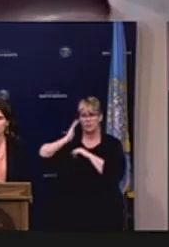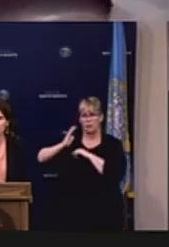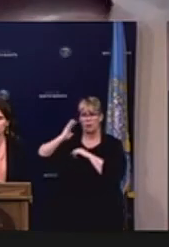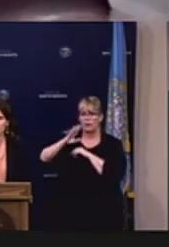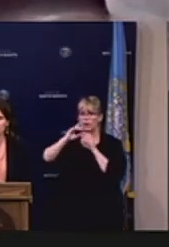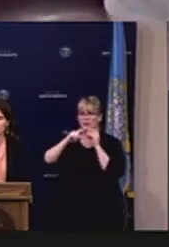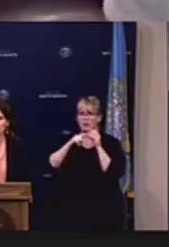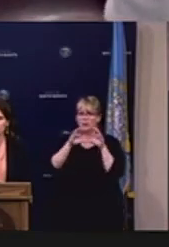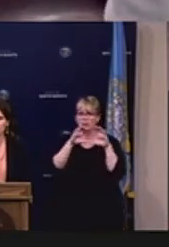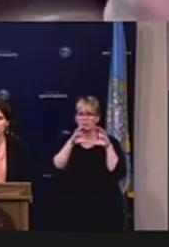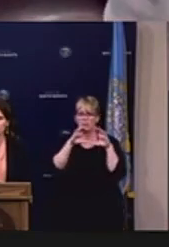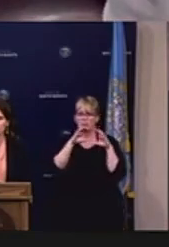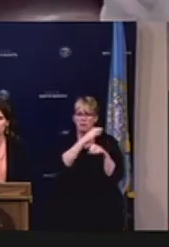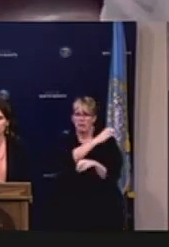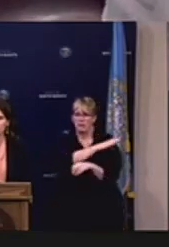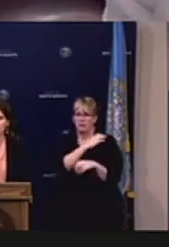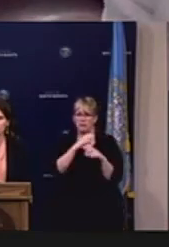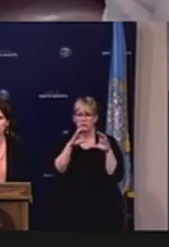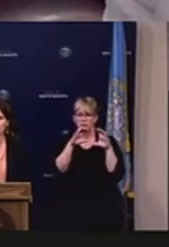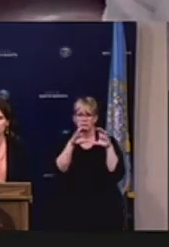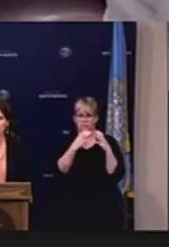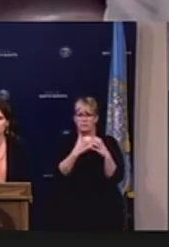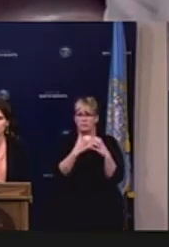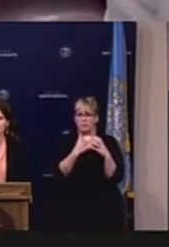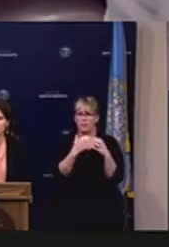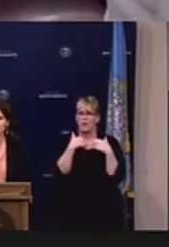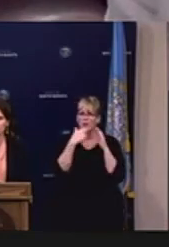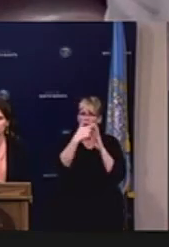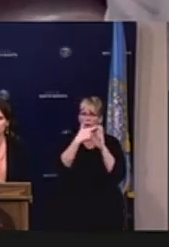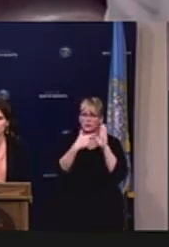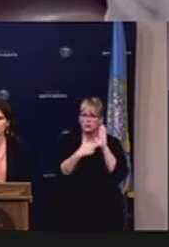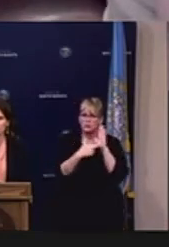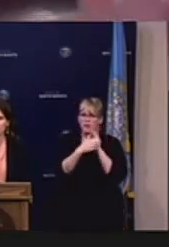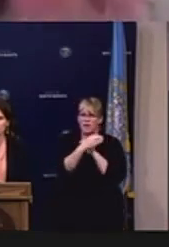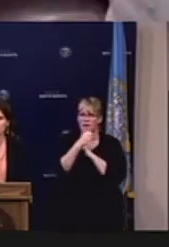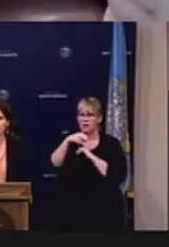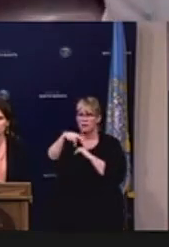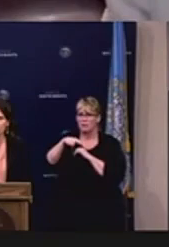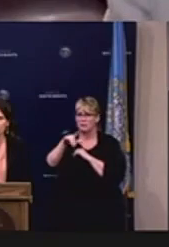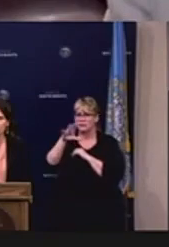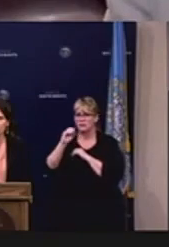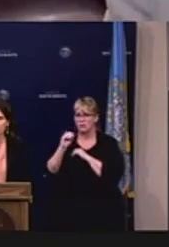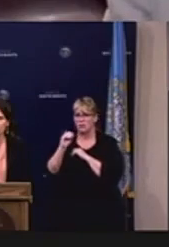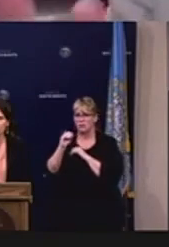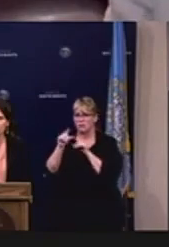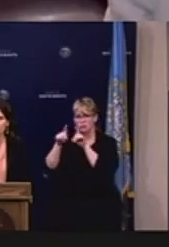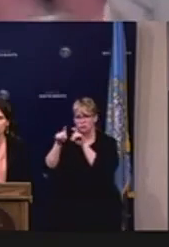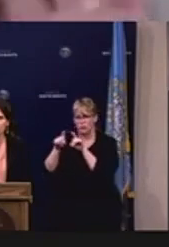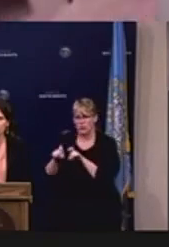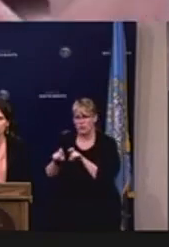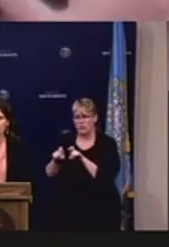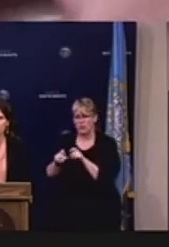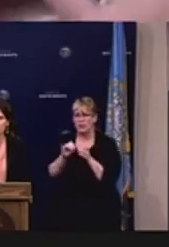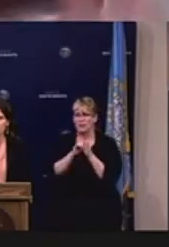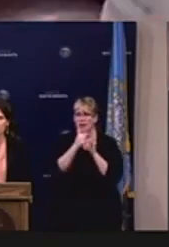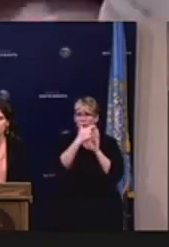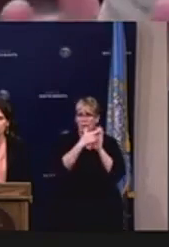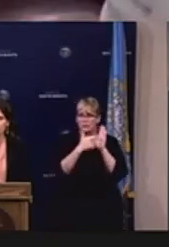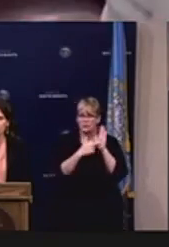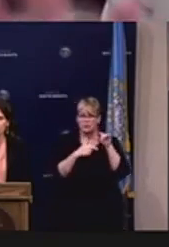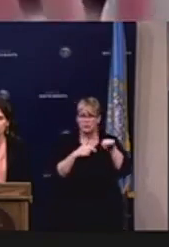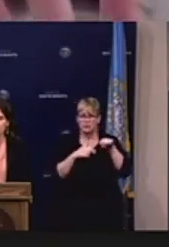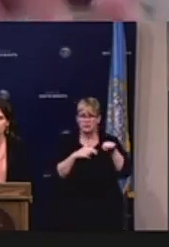clinical trial, there was the registry component and then this placebo-controlled trial. The registry component, that's really